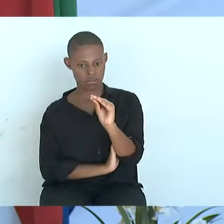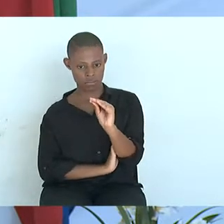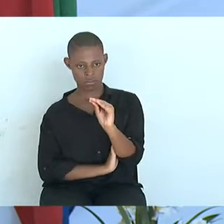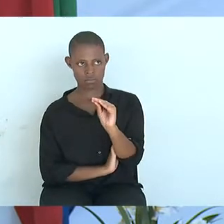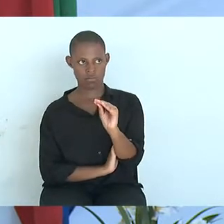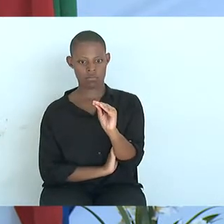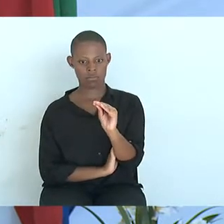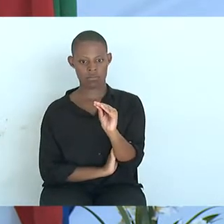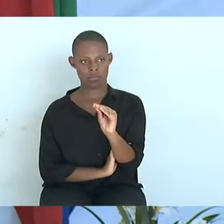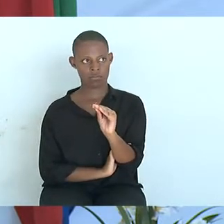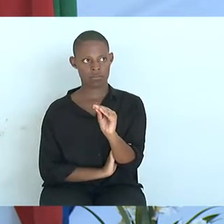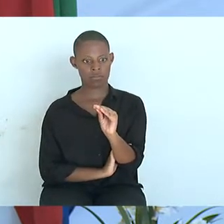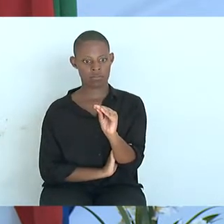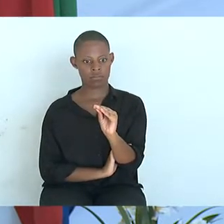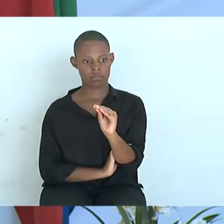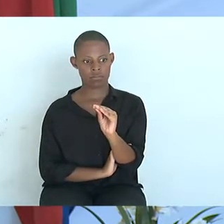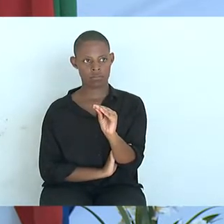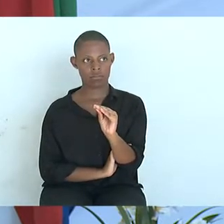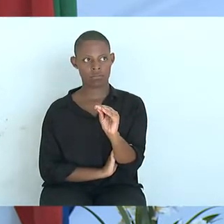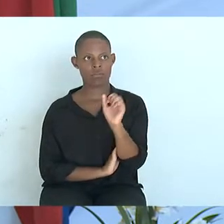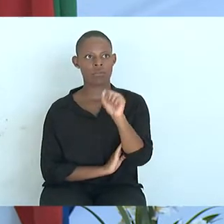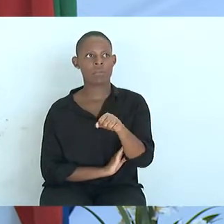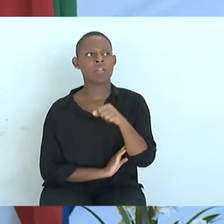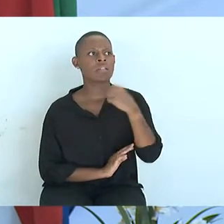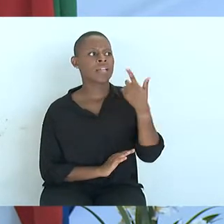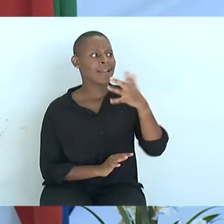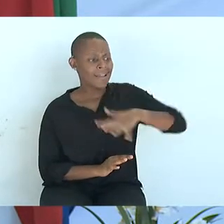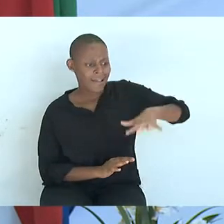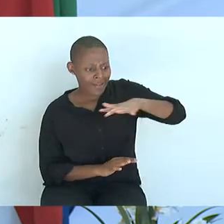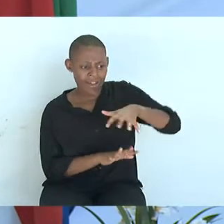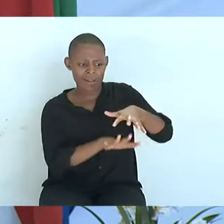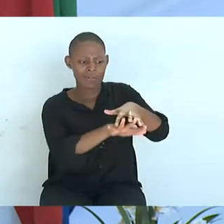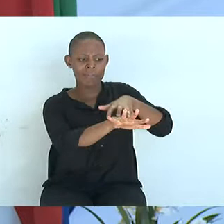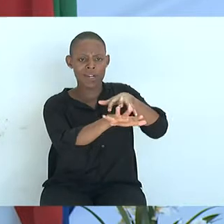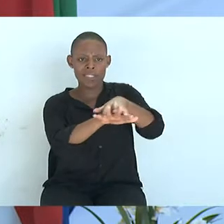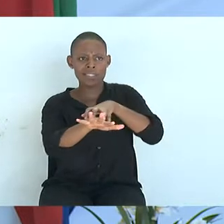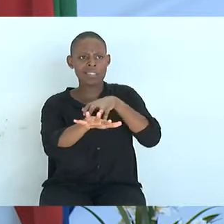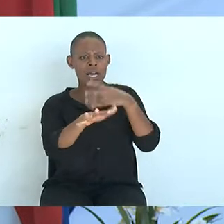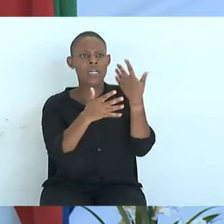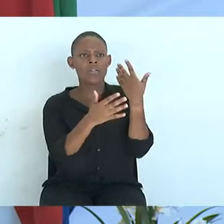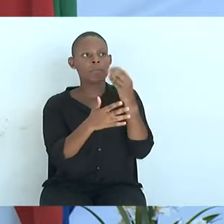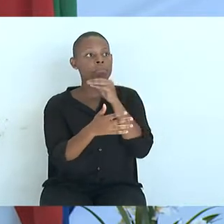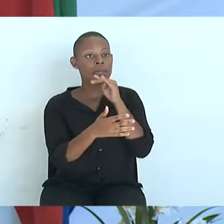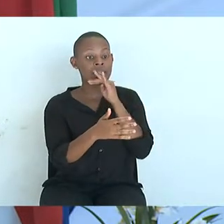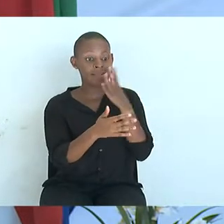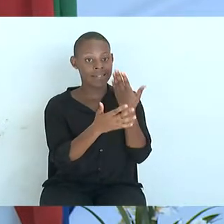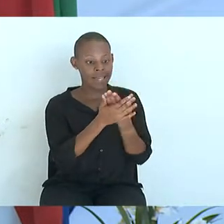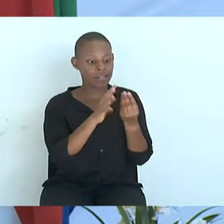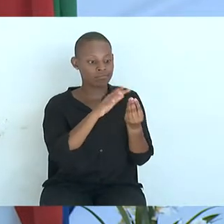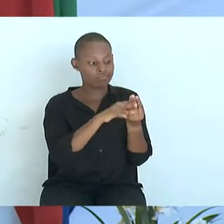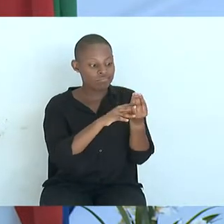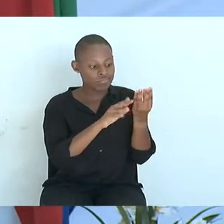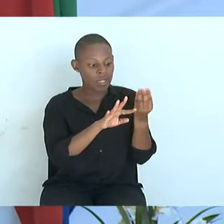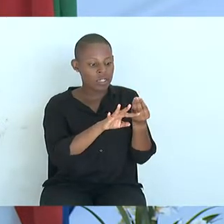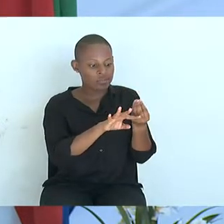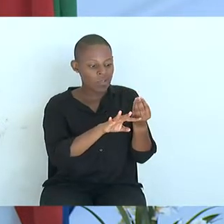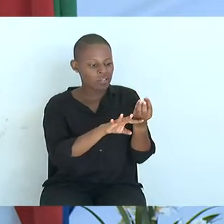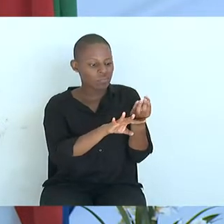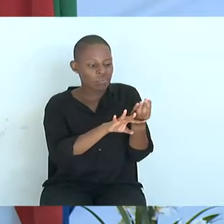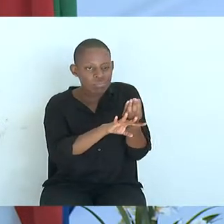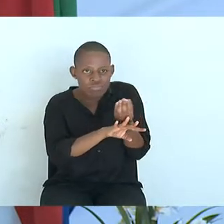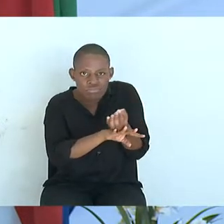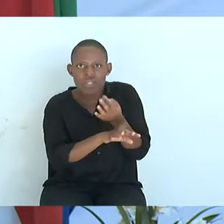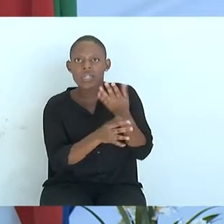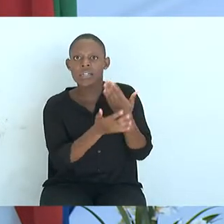in Gwala. We've got fertile land, and most of the land that we have in this